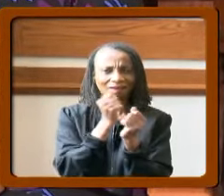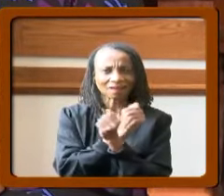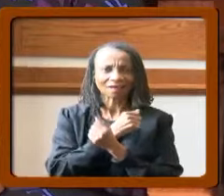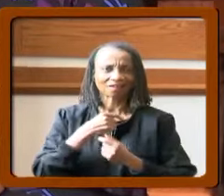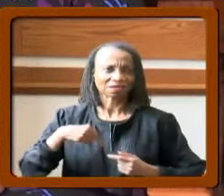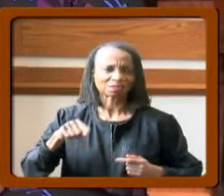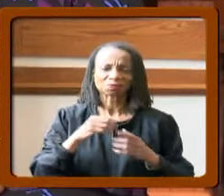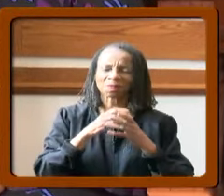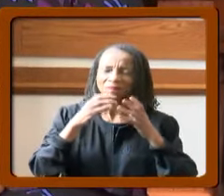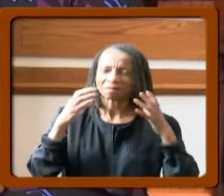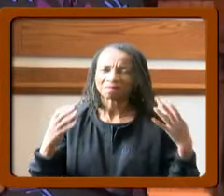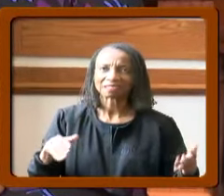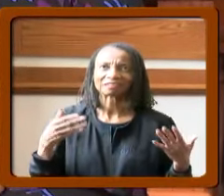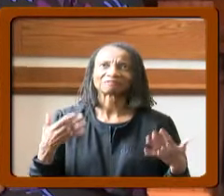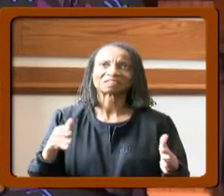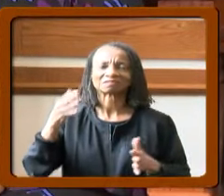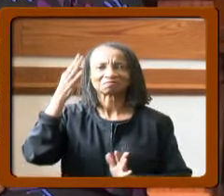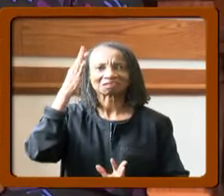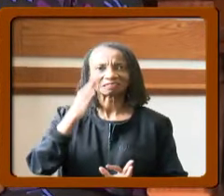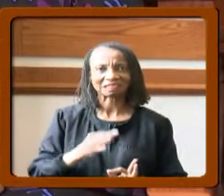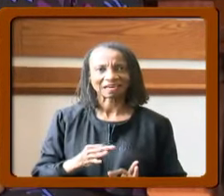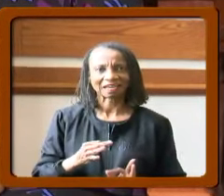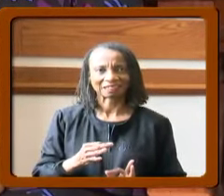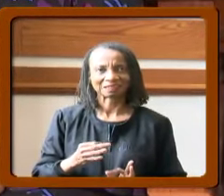That God decided to show up